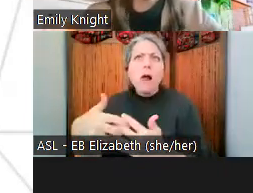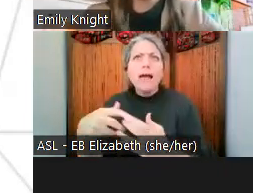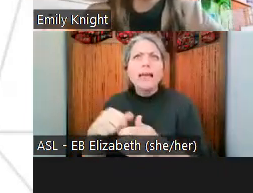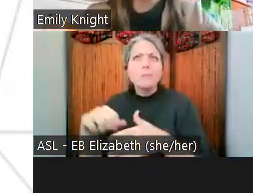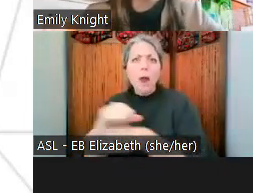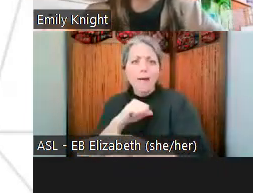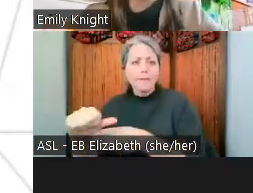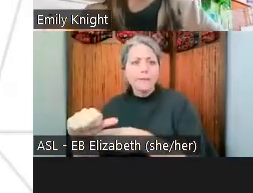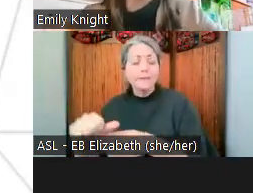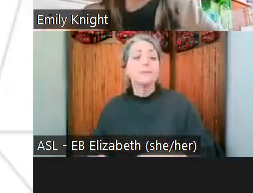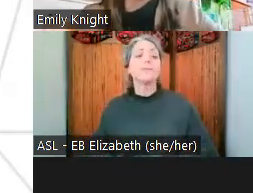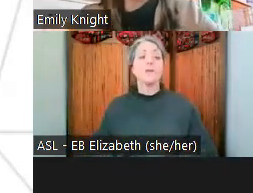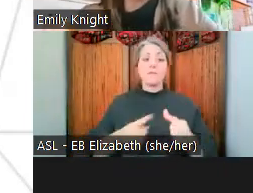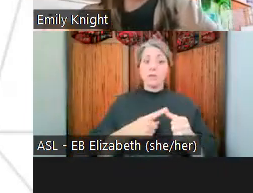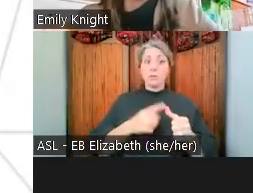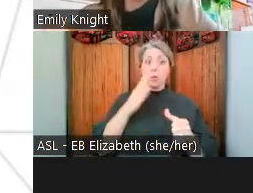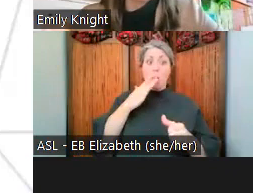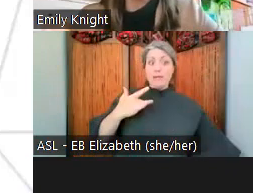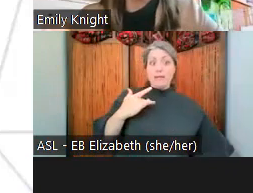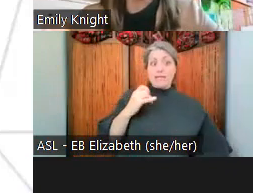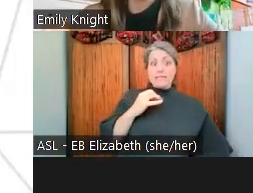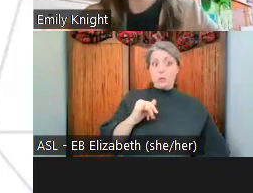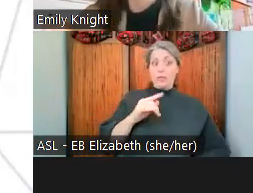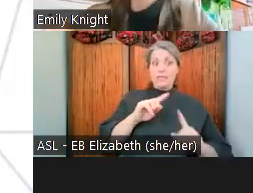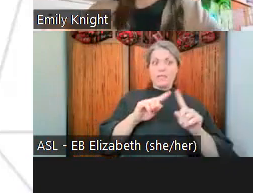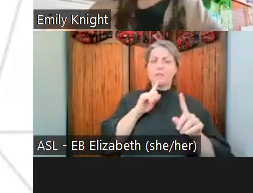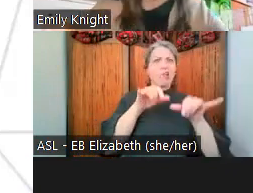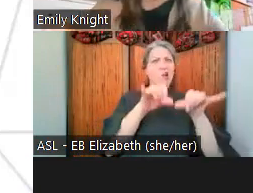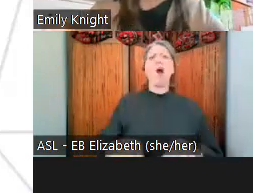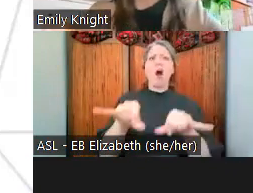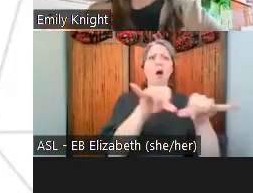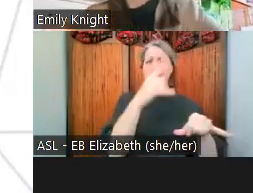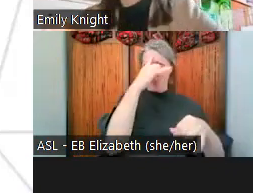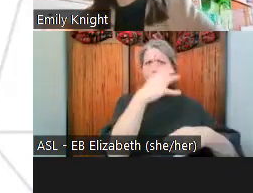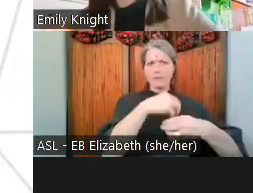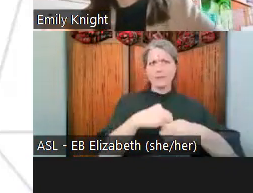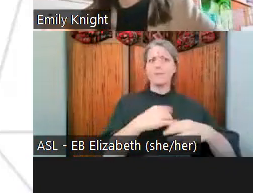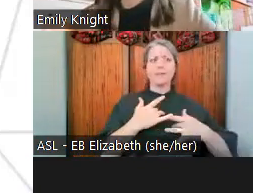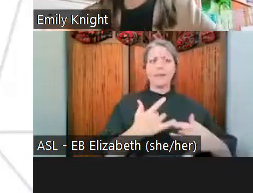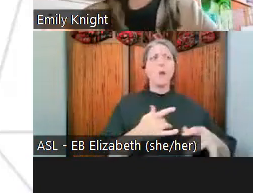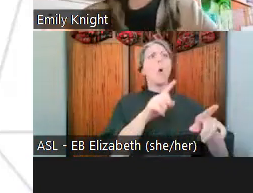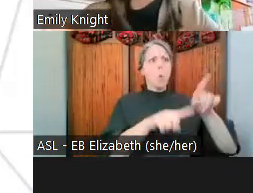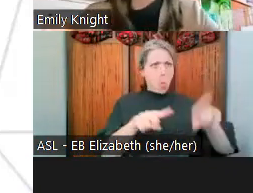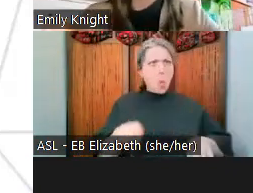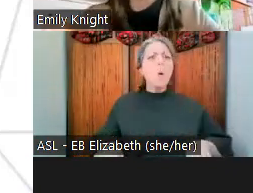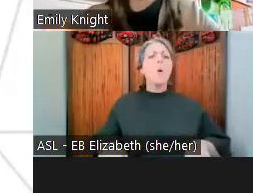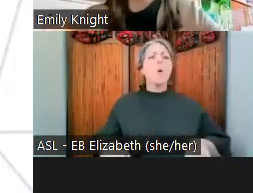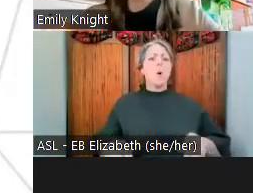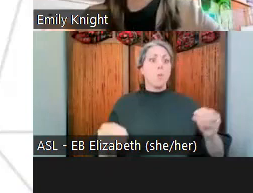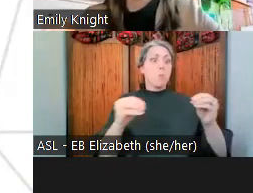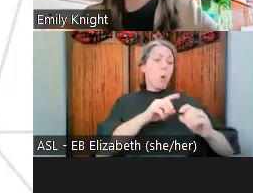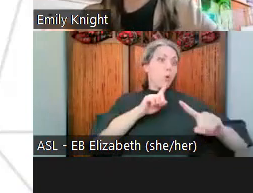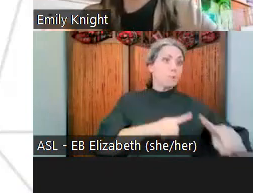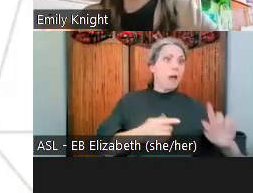We know that sensory differences are very common in autism. So individuals on the autism spectrum may be either more responsive or